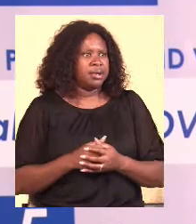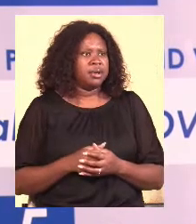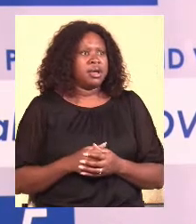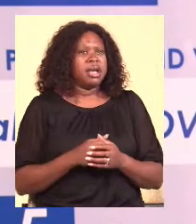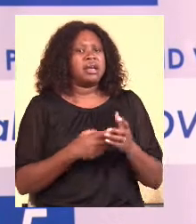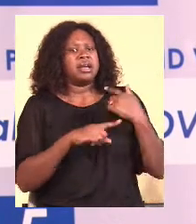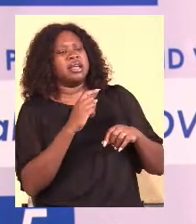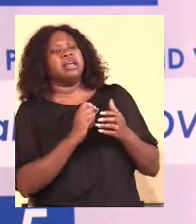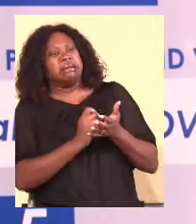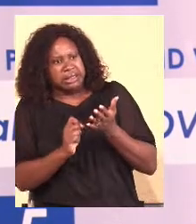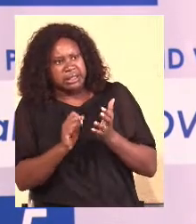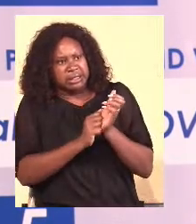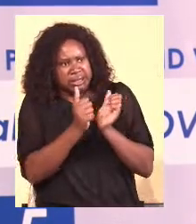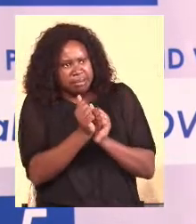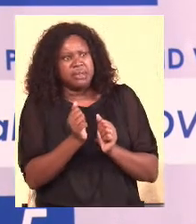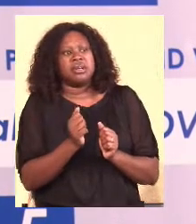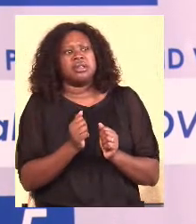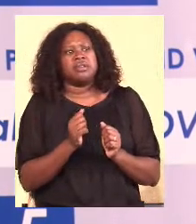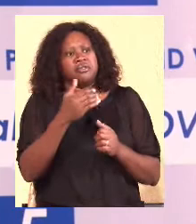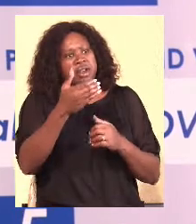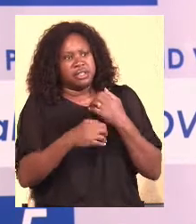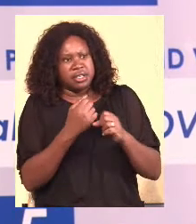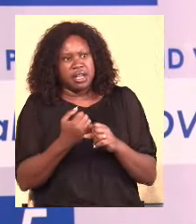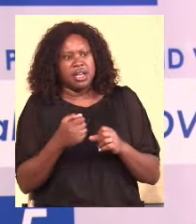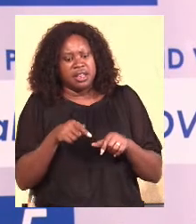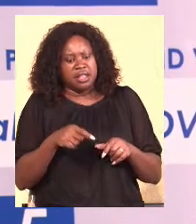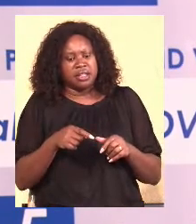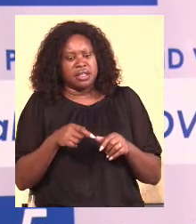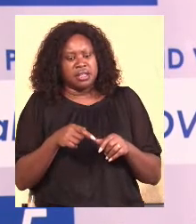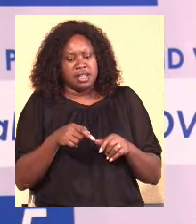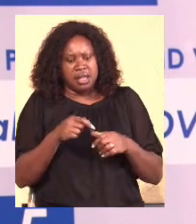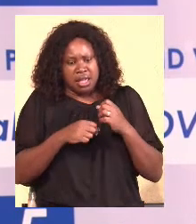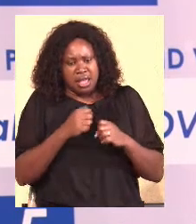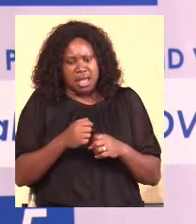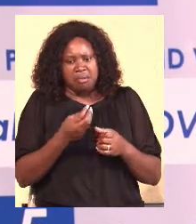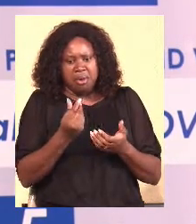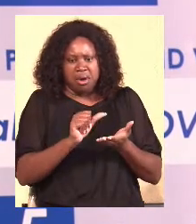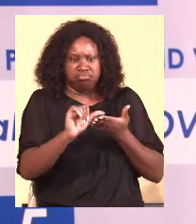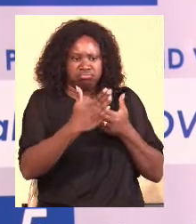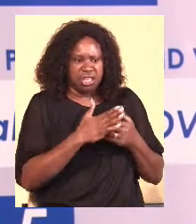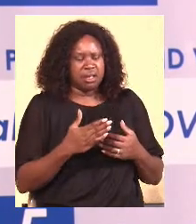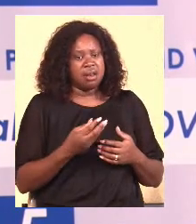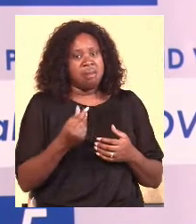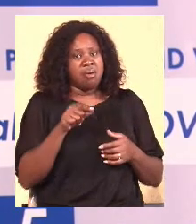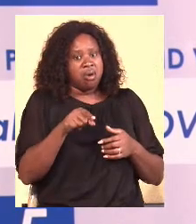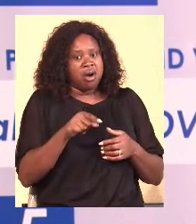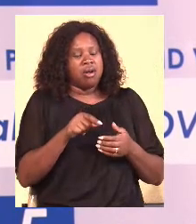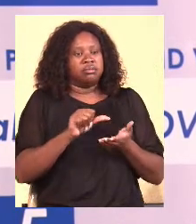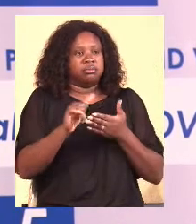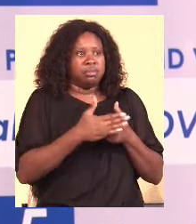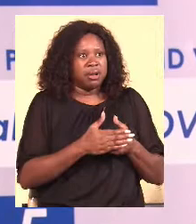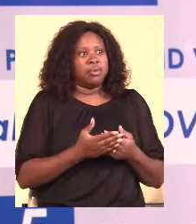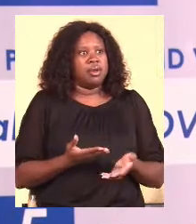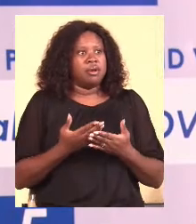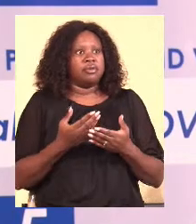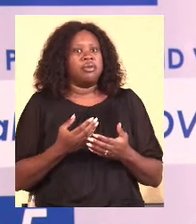subjects. But that would be on the basis of them being reimbursed, and that amount of money that they're reimbursed would allow